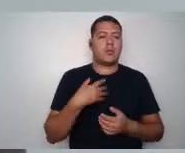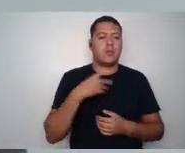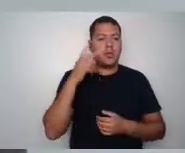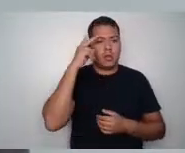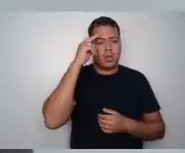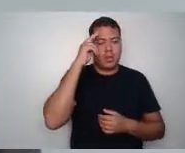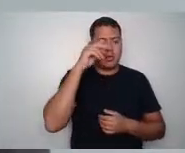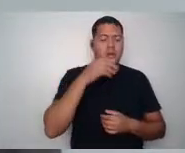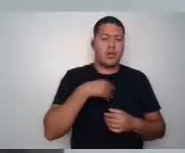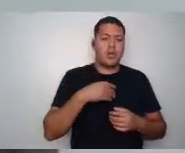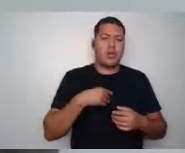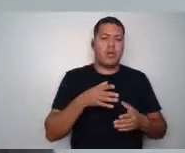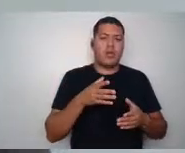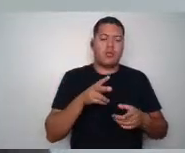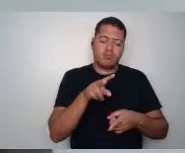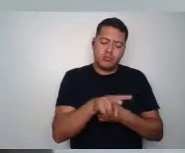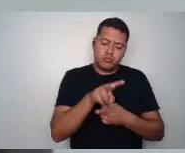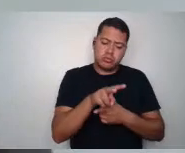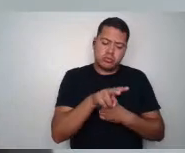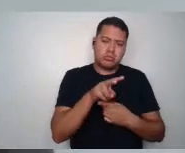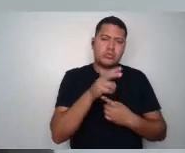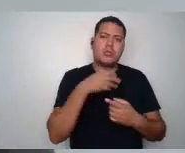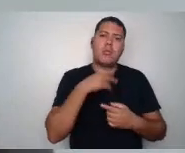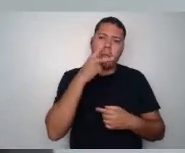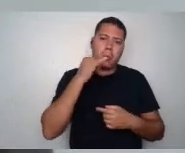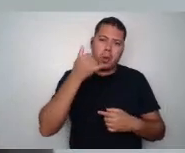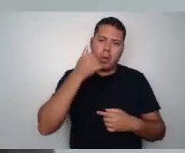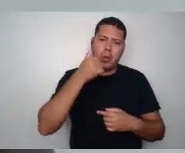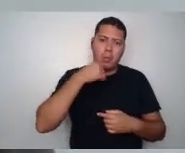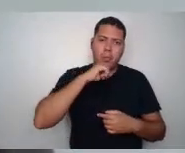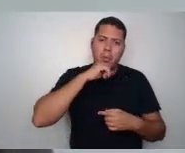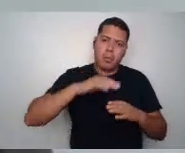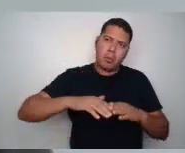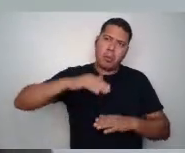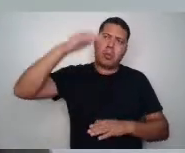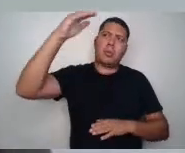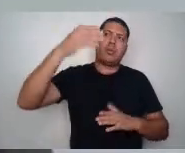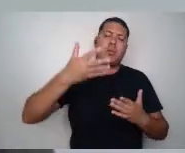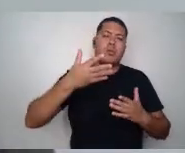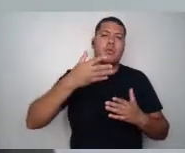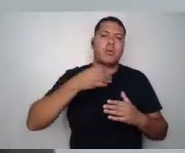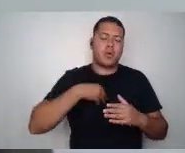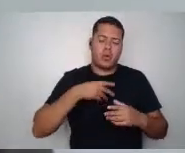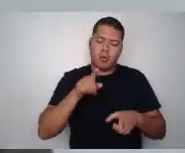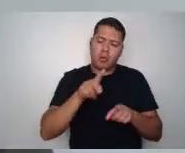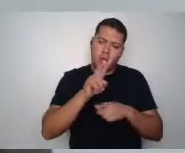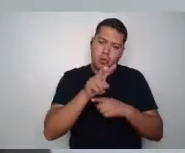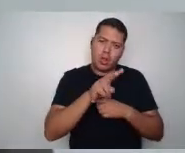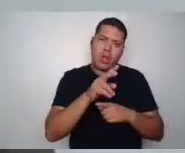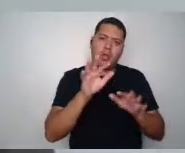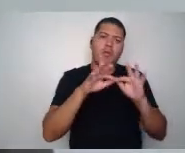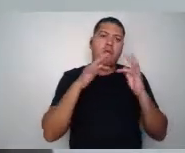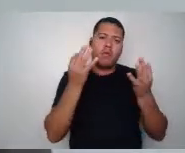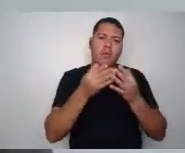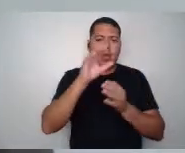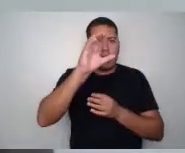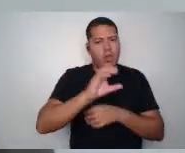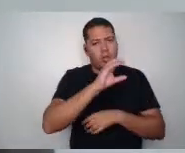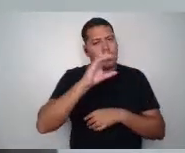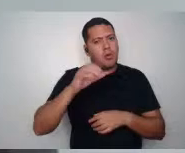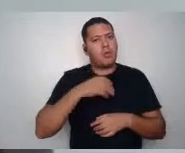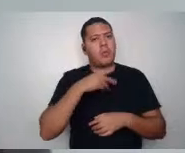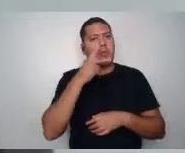meus pais, 6 filhos, eu sou o mais novo, fui criado numa família católica. I was raised in a Catholic